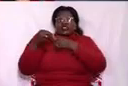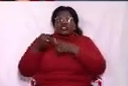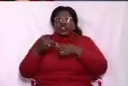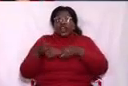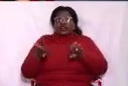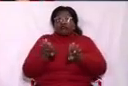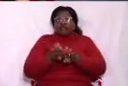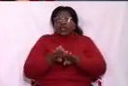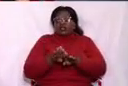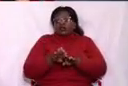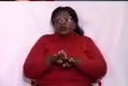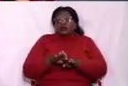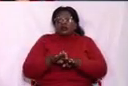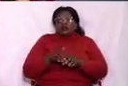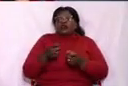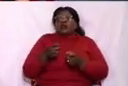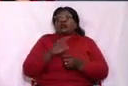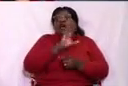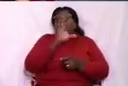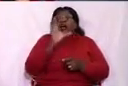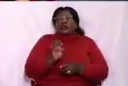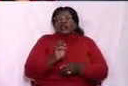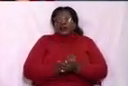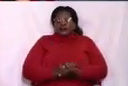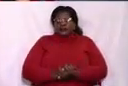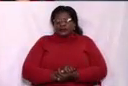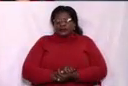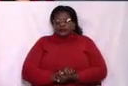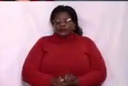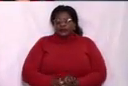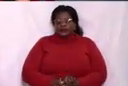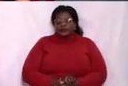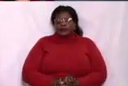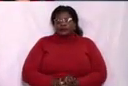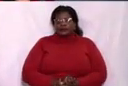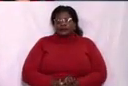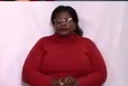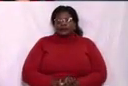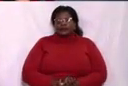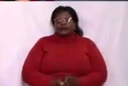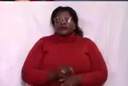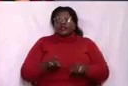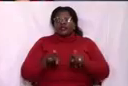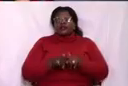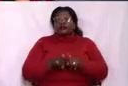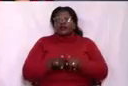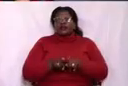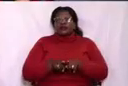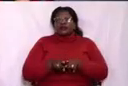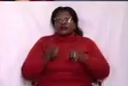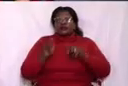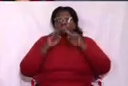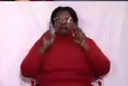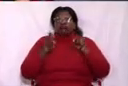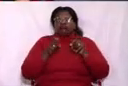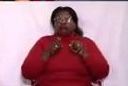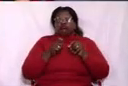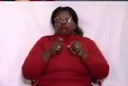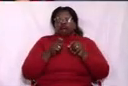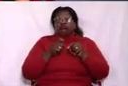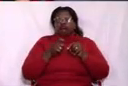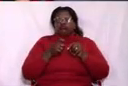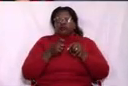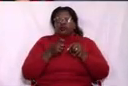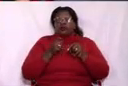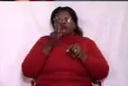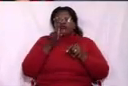great. Now look into your crystal ball and tell us what you see in the